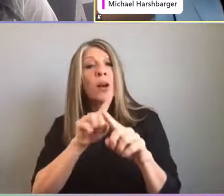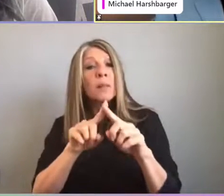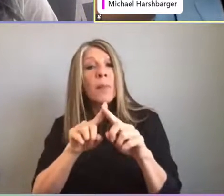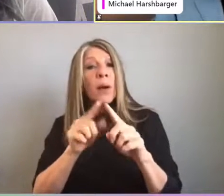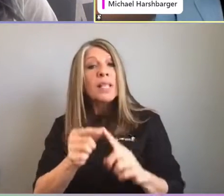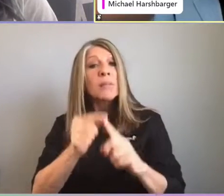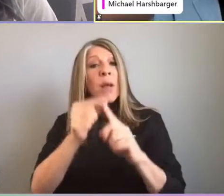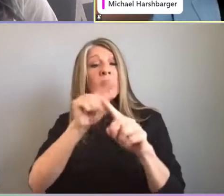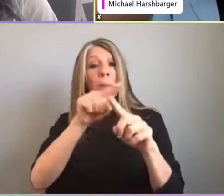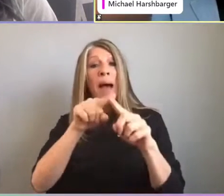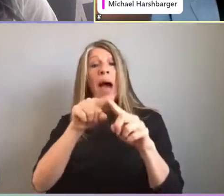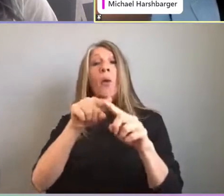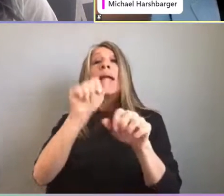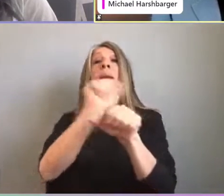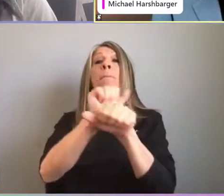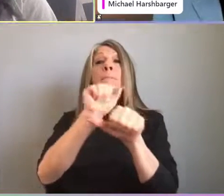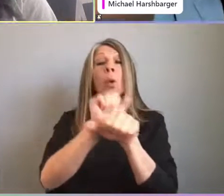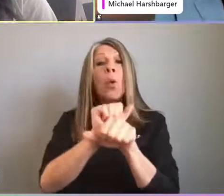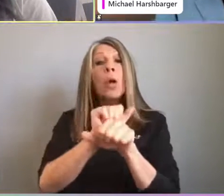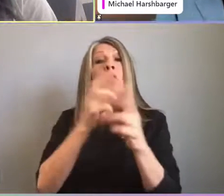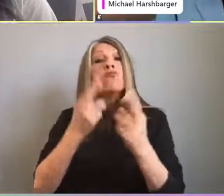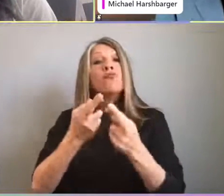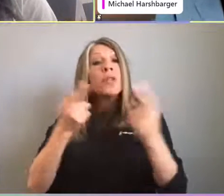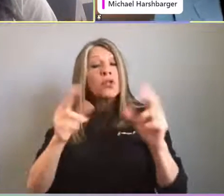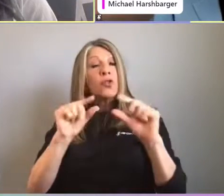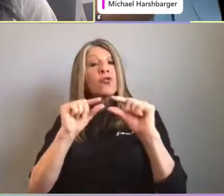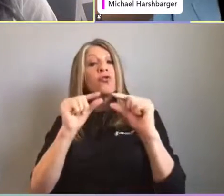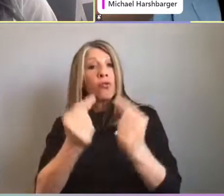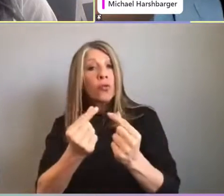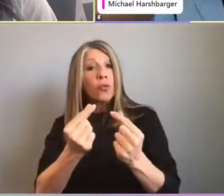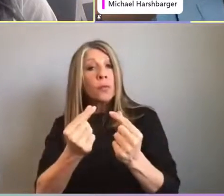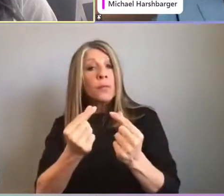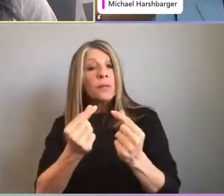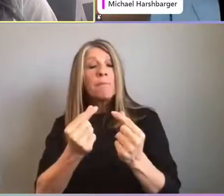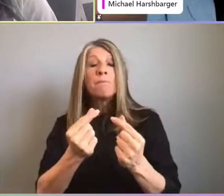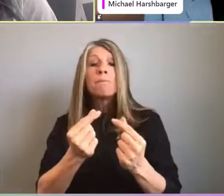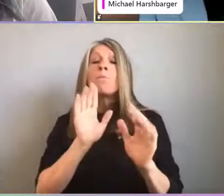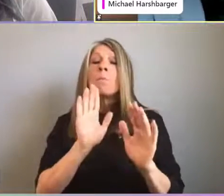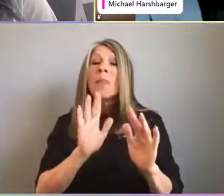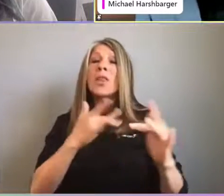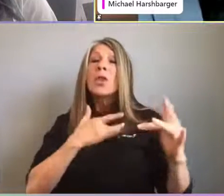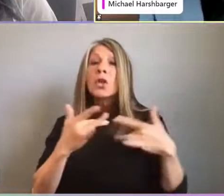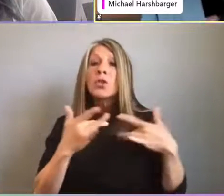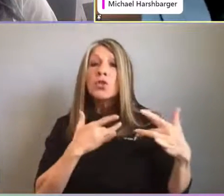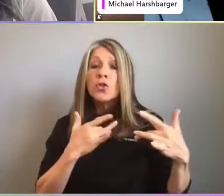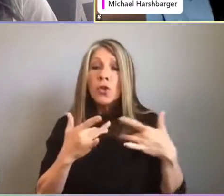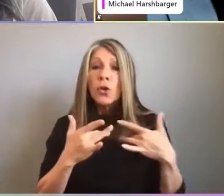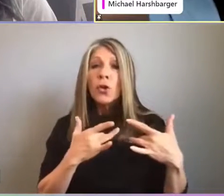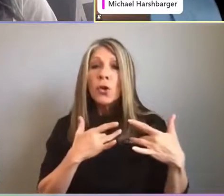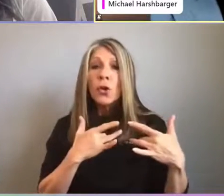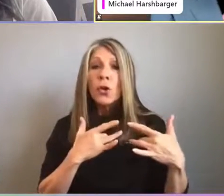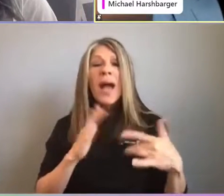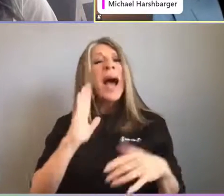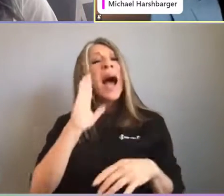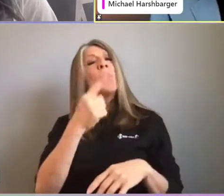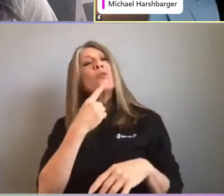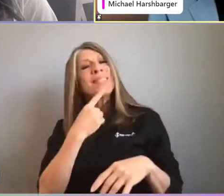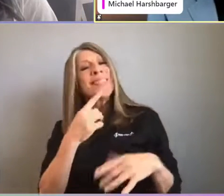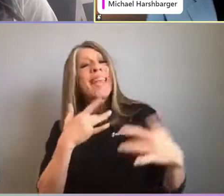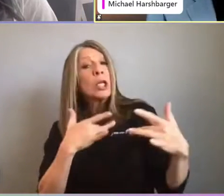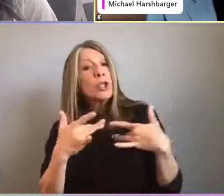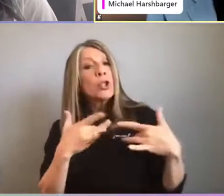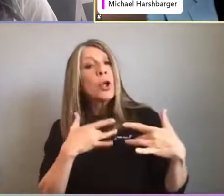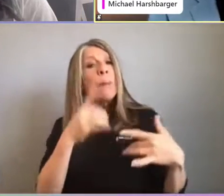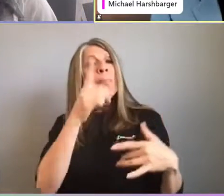especially around employee resource groups. Mhm. And the concern and I'll say a concern because just a couple